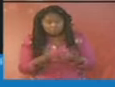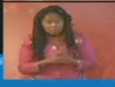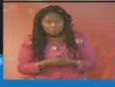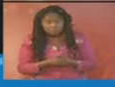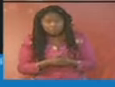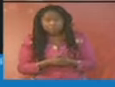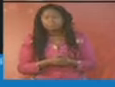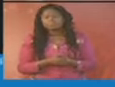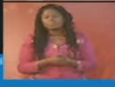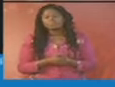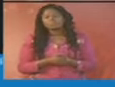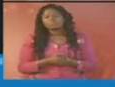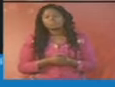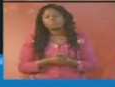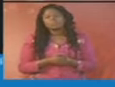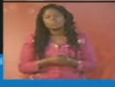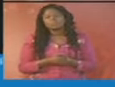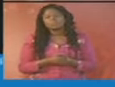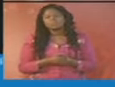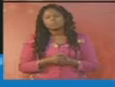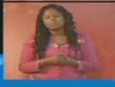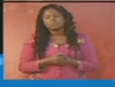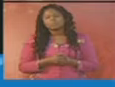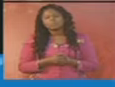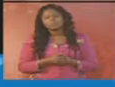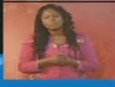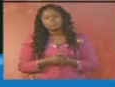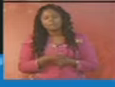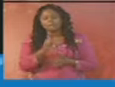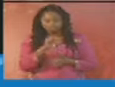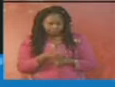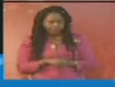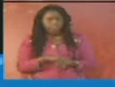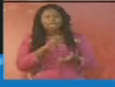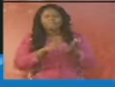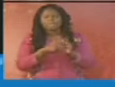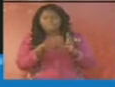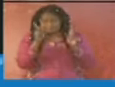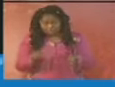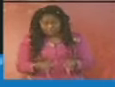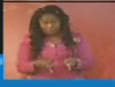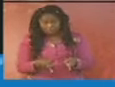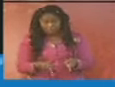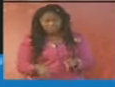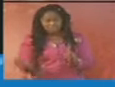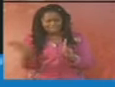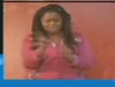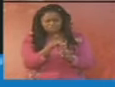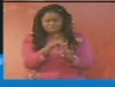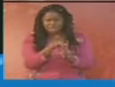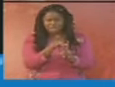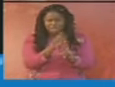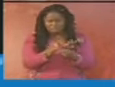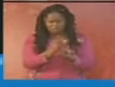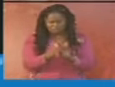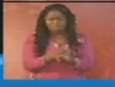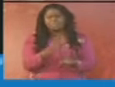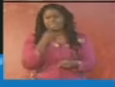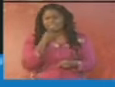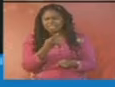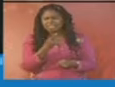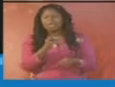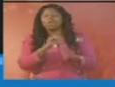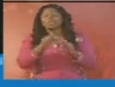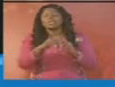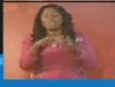a vaccine when it comes wrong, you know, even though he may have antibodies in the system? And quickly, Minister, you didn't really answer my question,